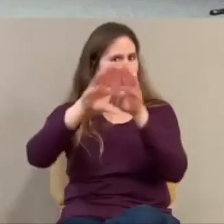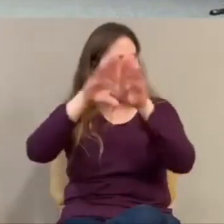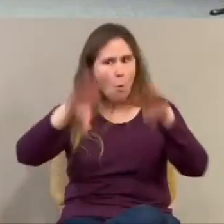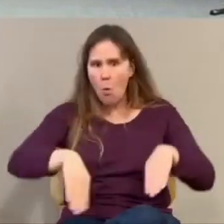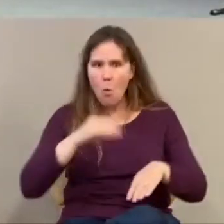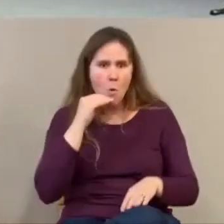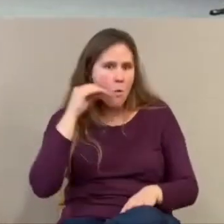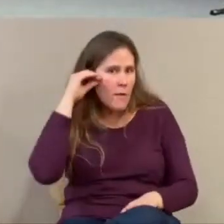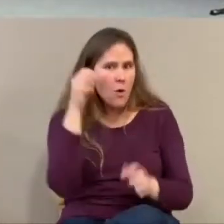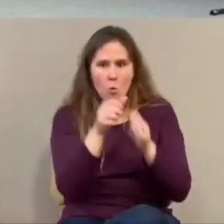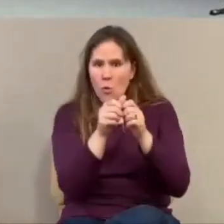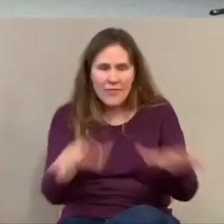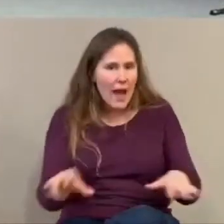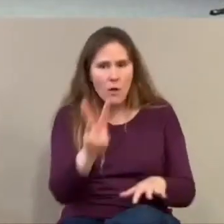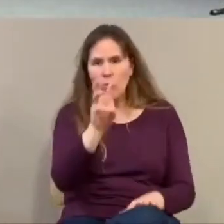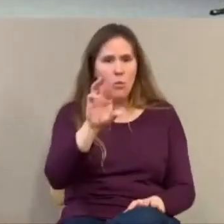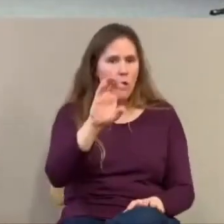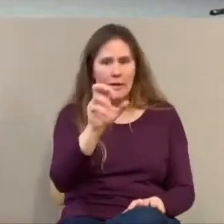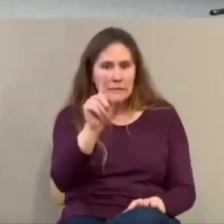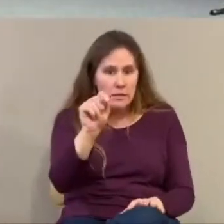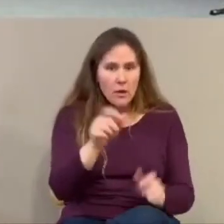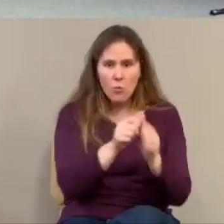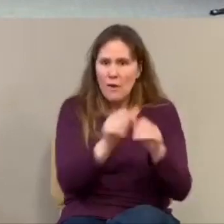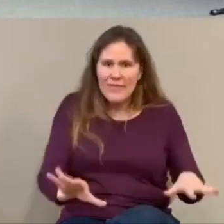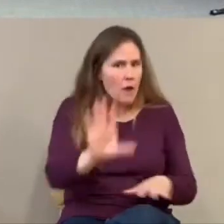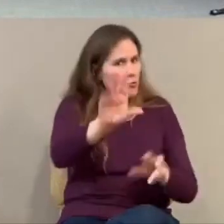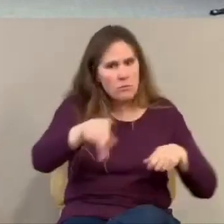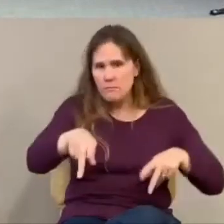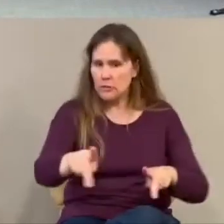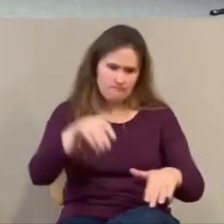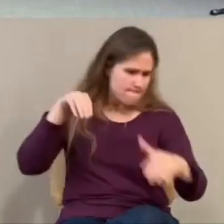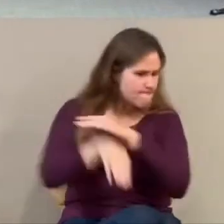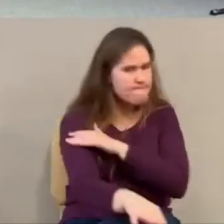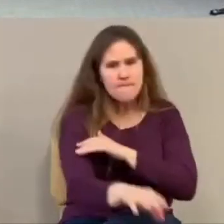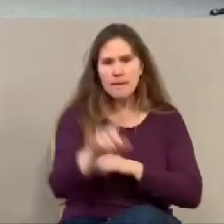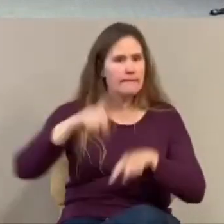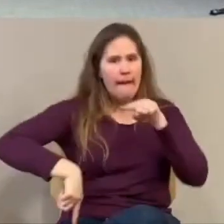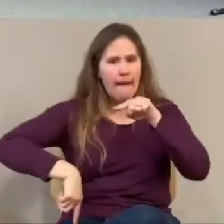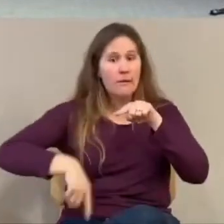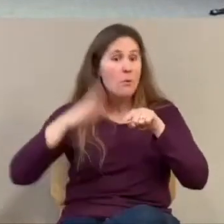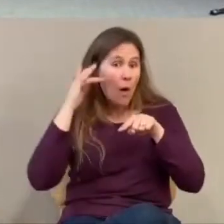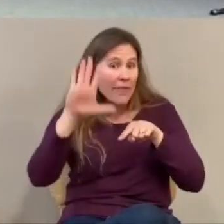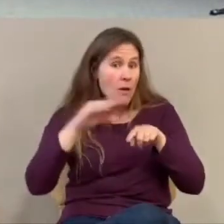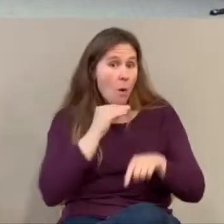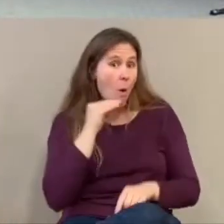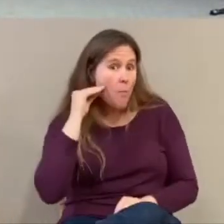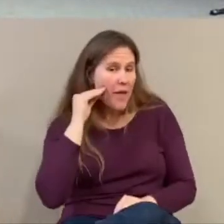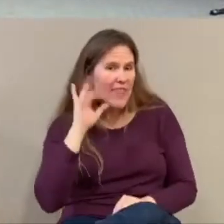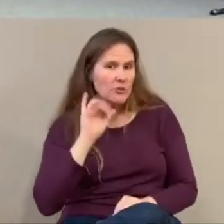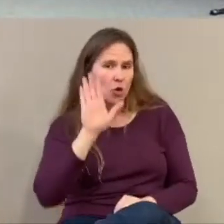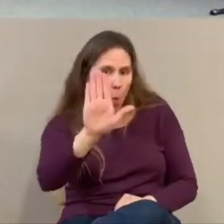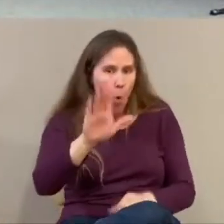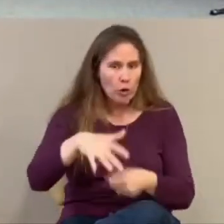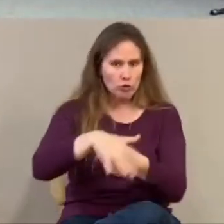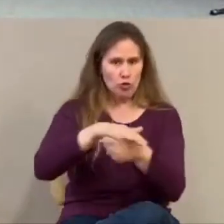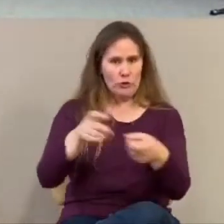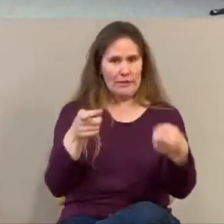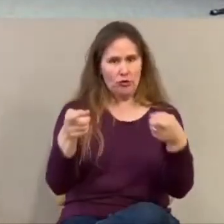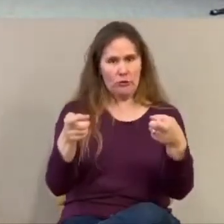home without a warrant, without your permission, is because that home is your